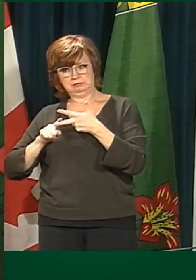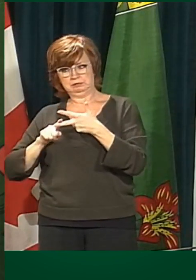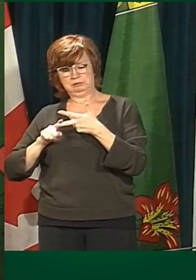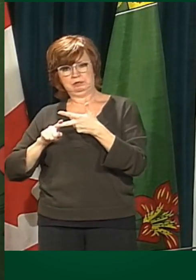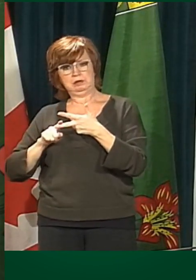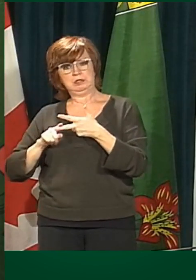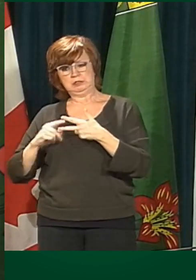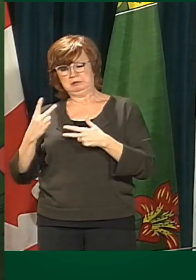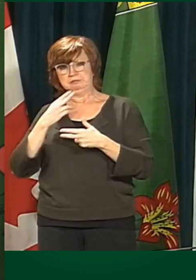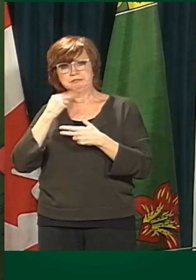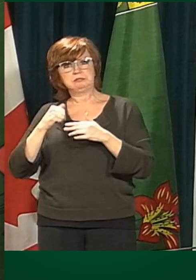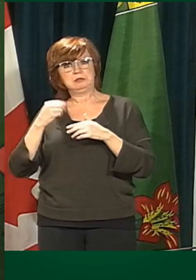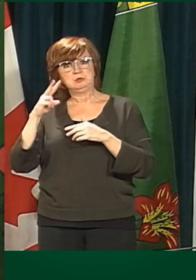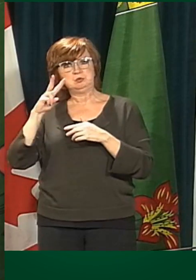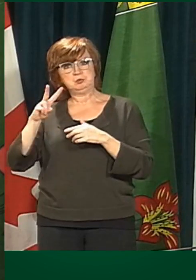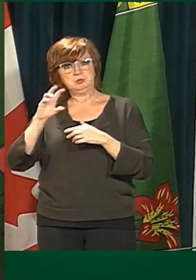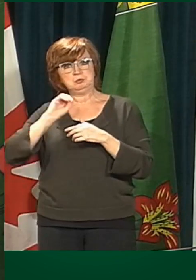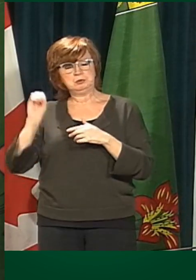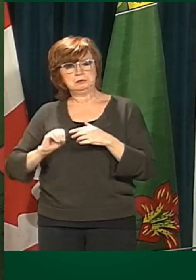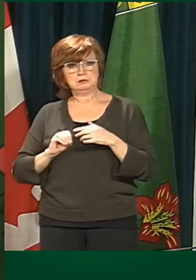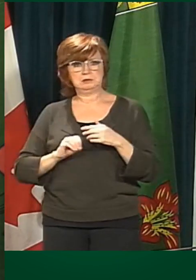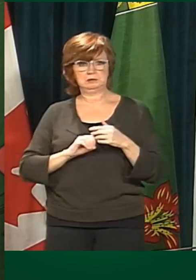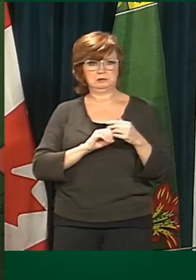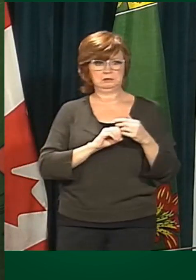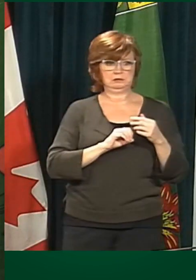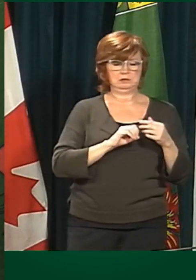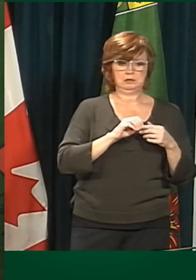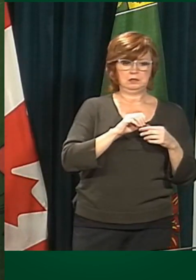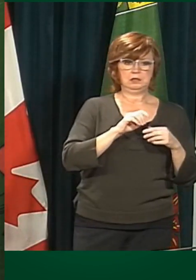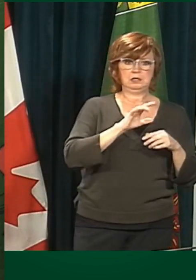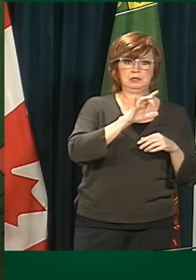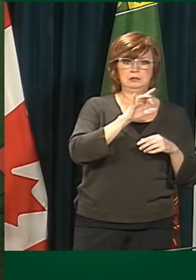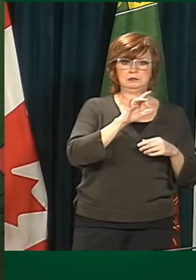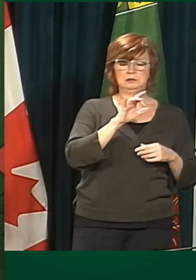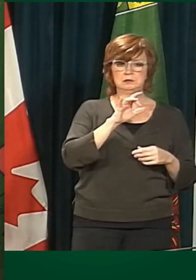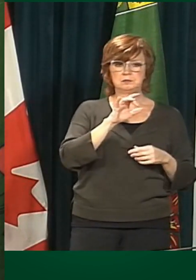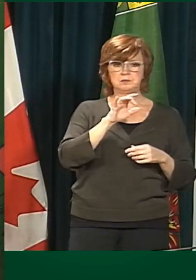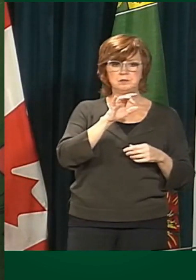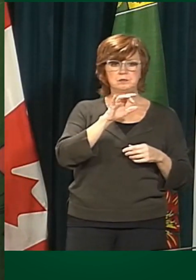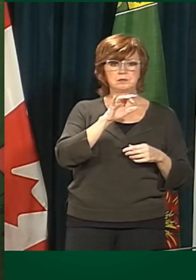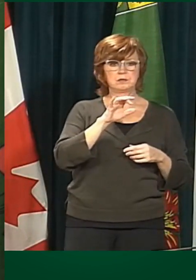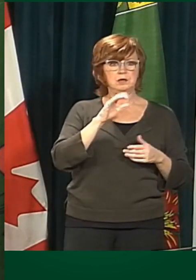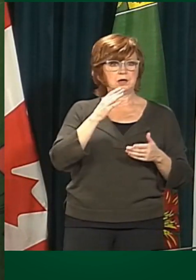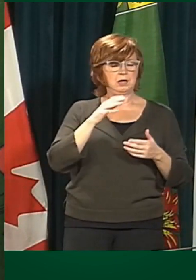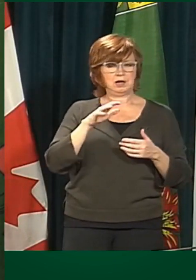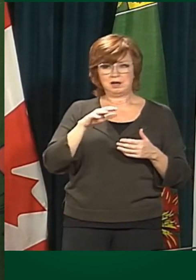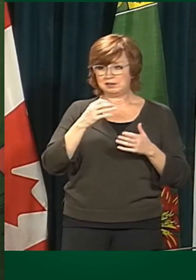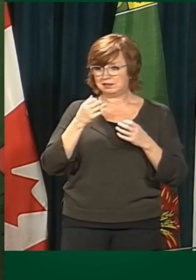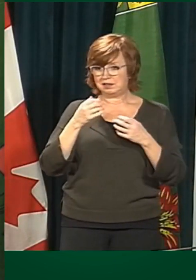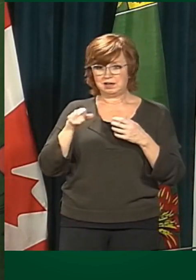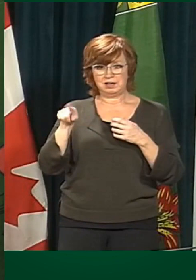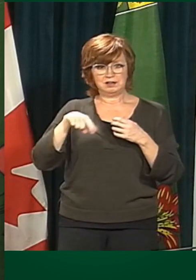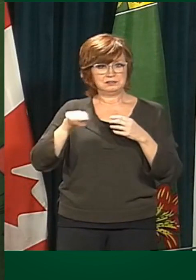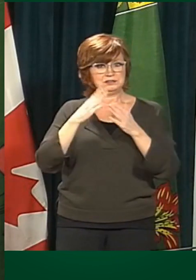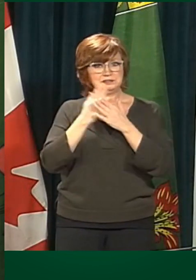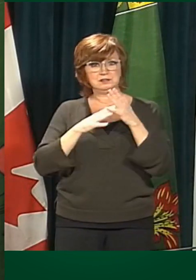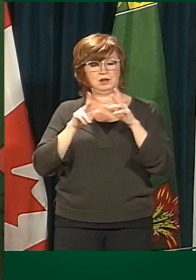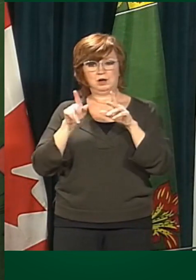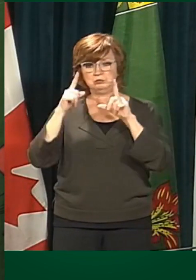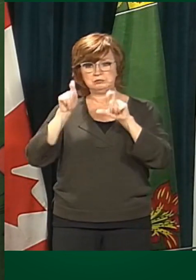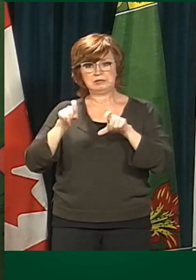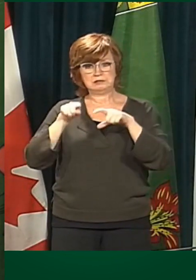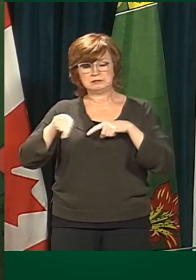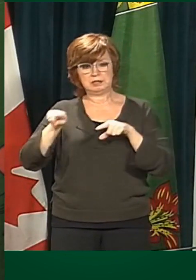98.5% of the time the test was COVID negative, because it was likely some other respiratory illness, coughs, colds, influenza that is going